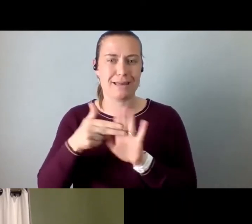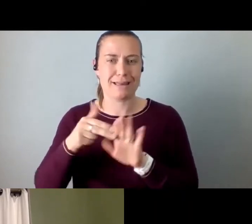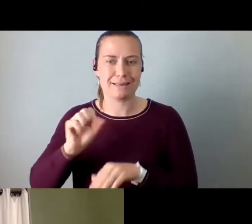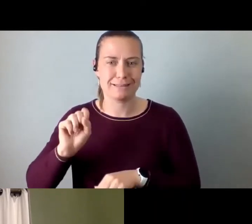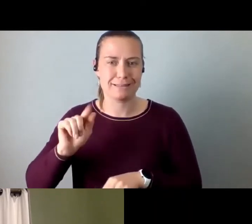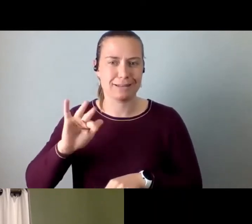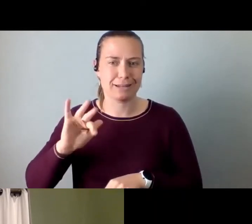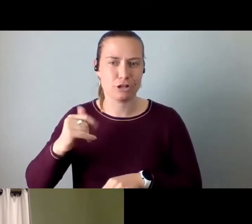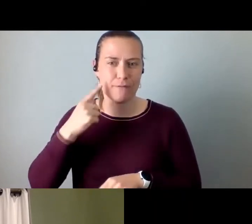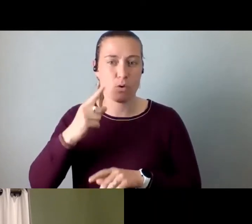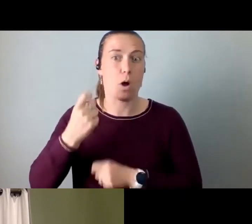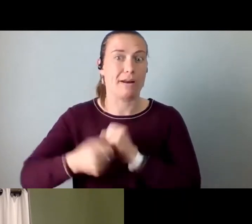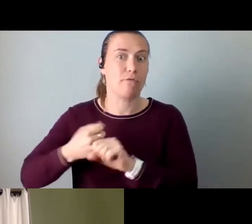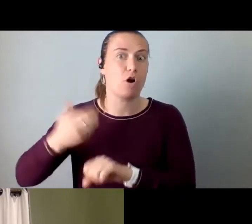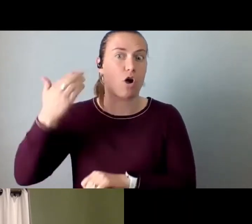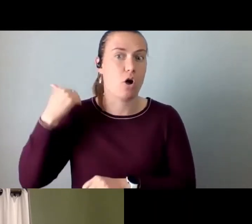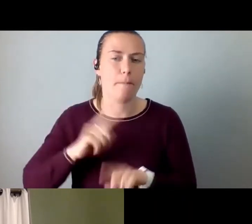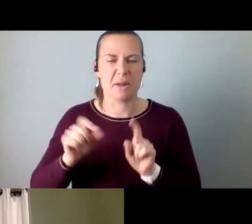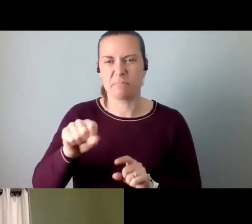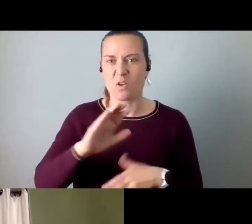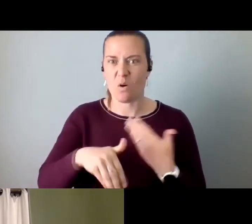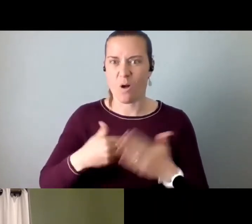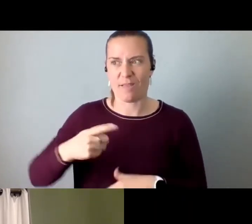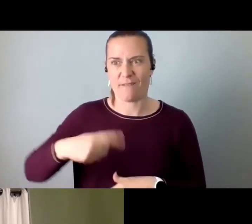in. Mm-hmm.